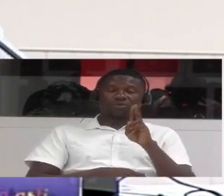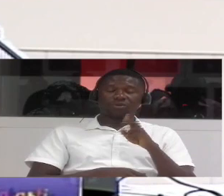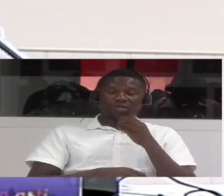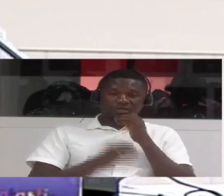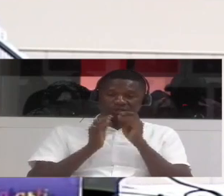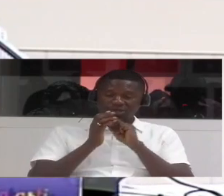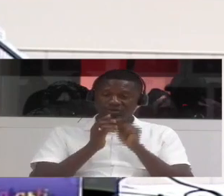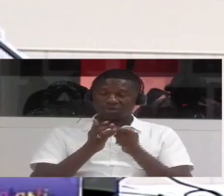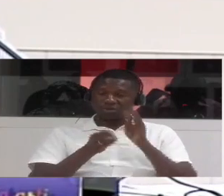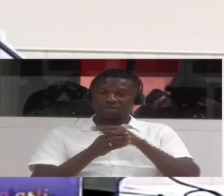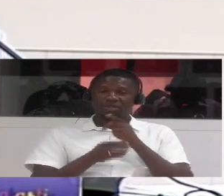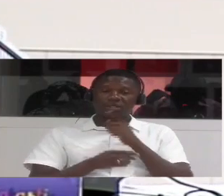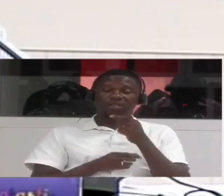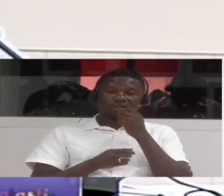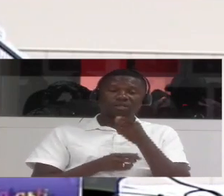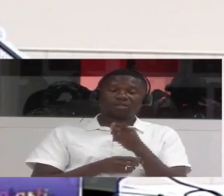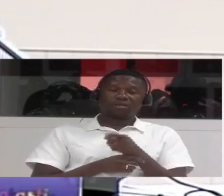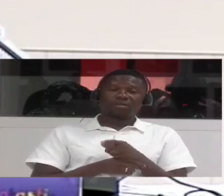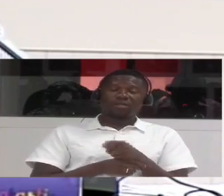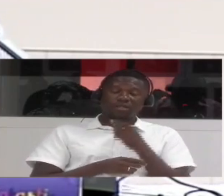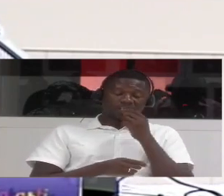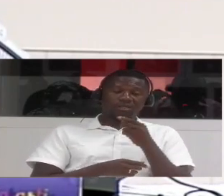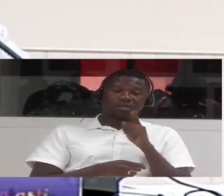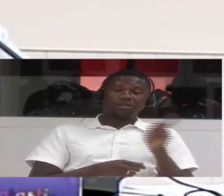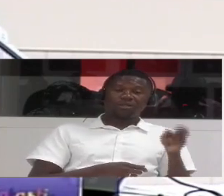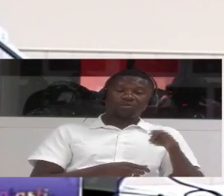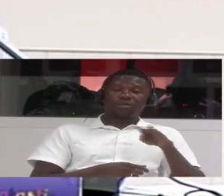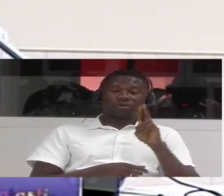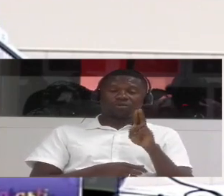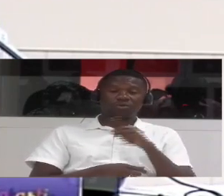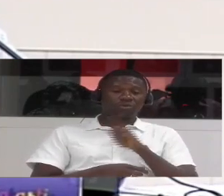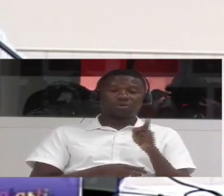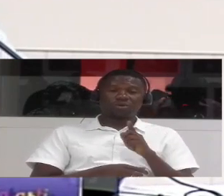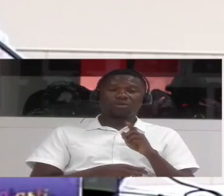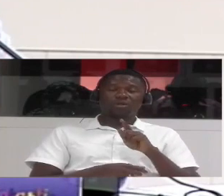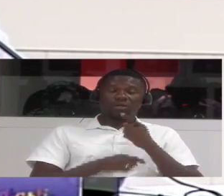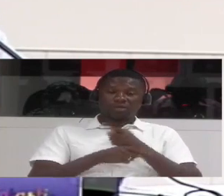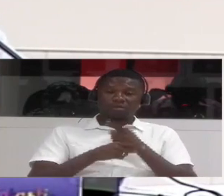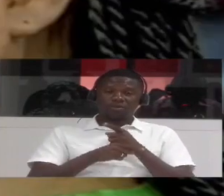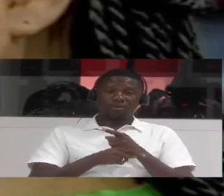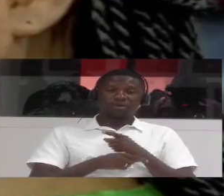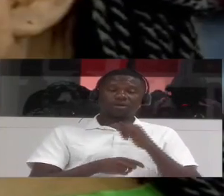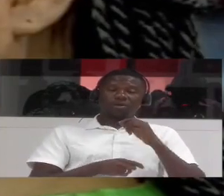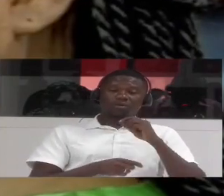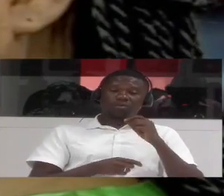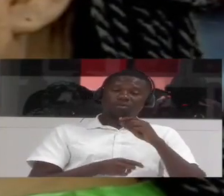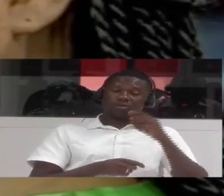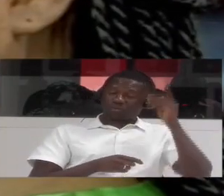not Gambia Press Union, it was Gambia Political Union. And then immediately after Nde was elected,